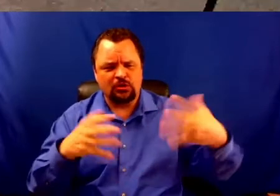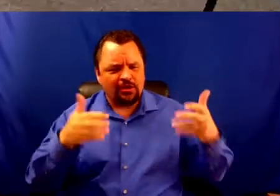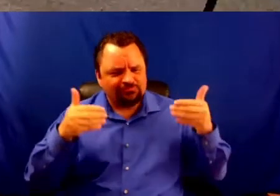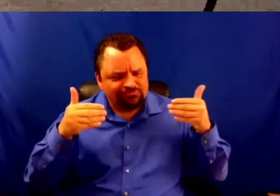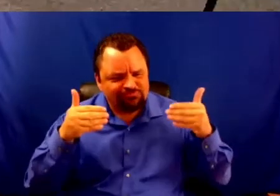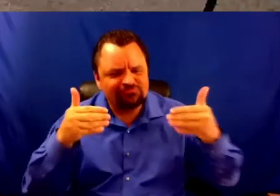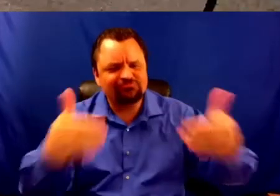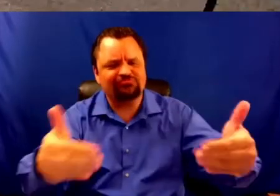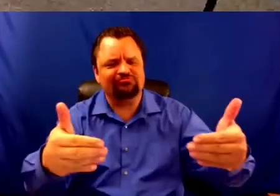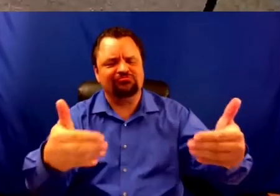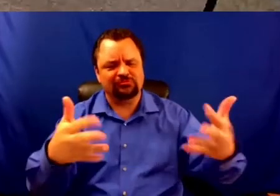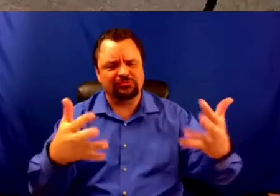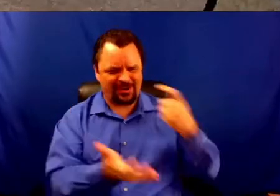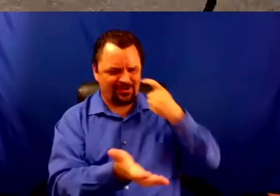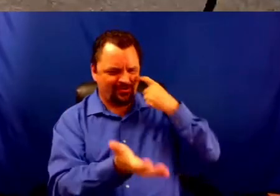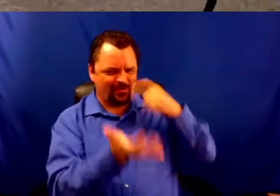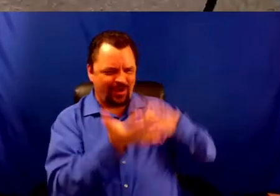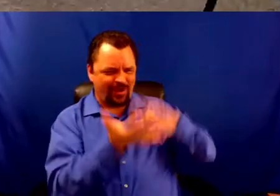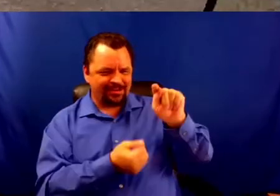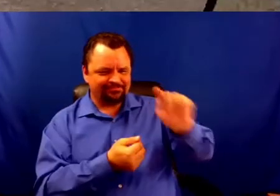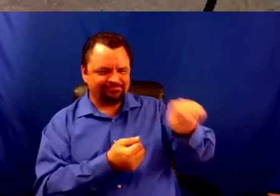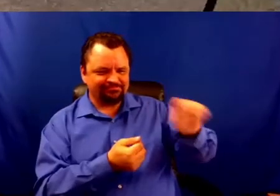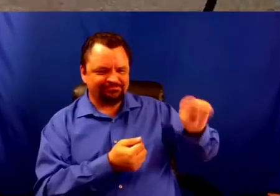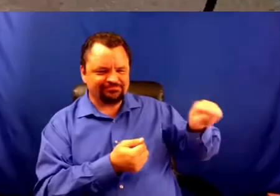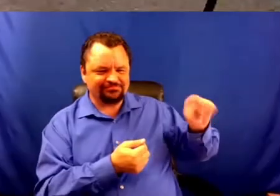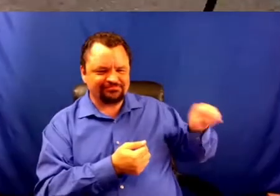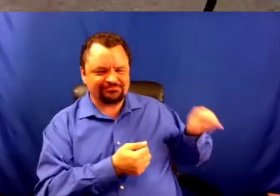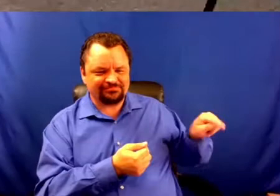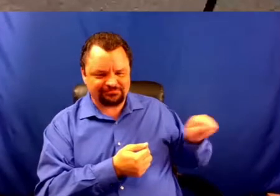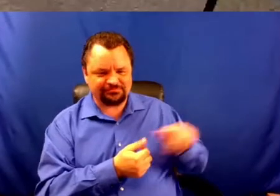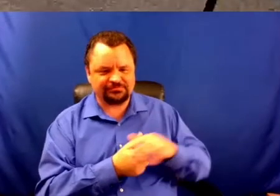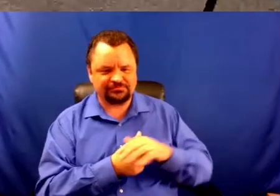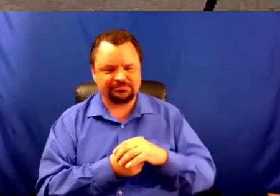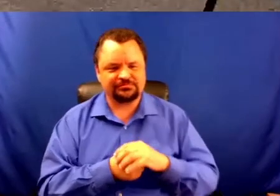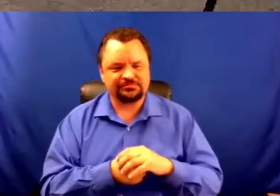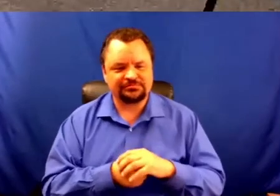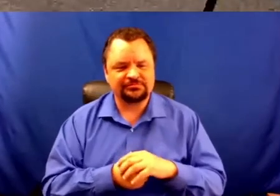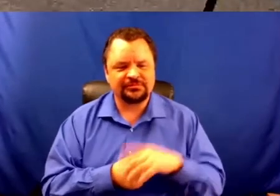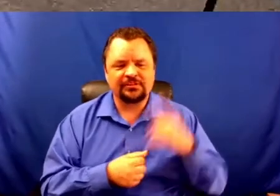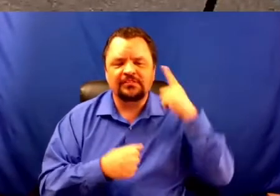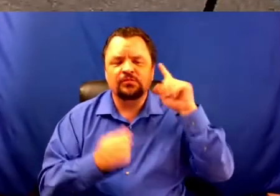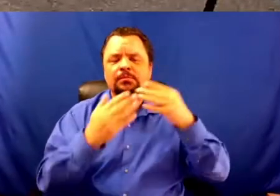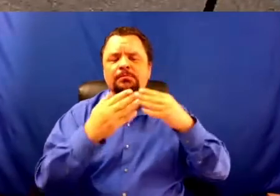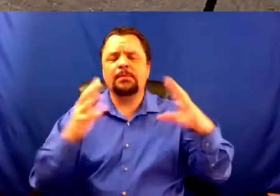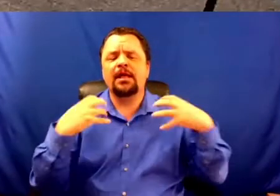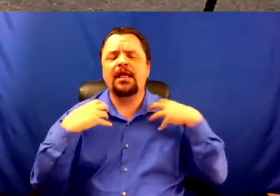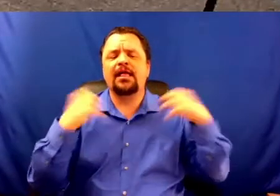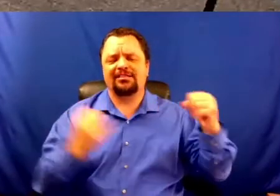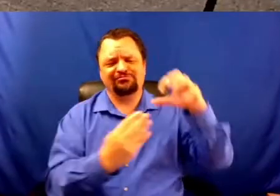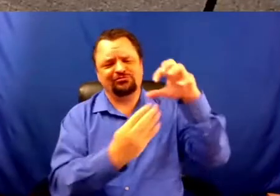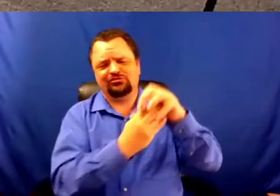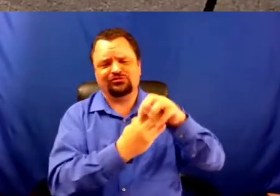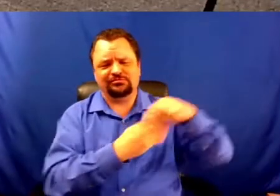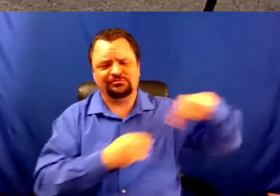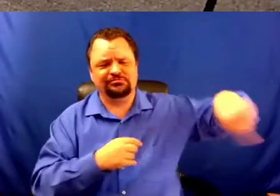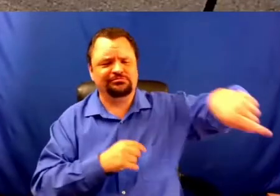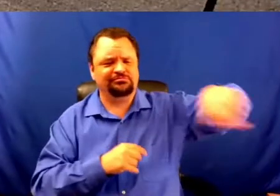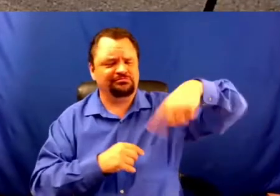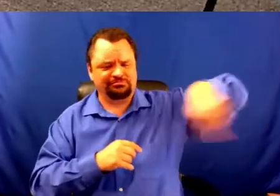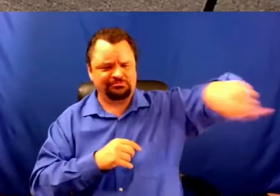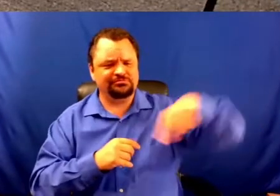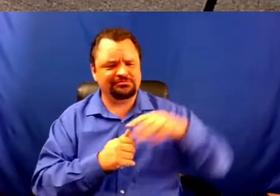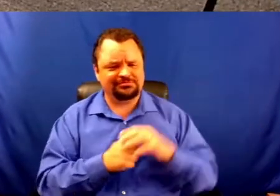a recognition of public health champions, if that's okay. These days and these meetings are such a